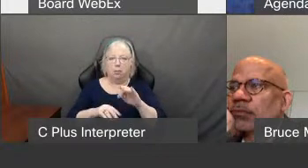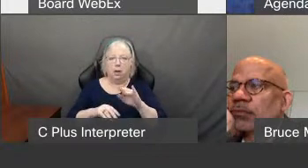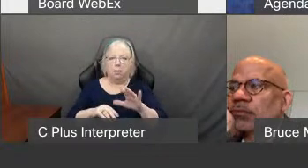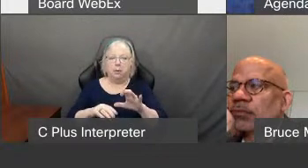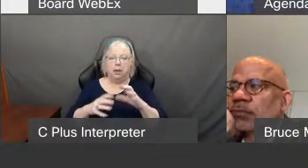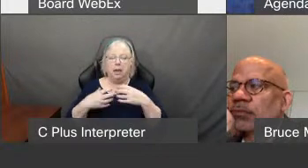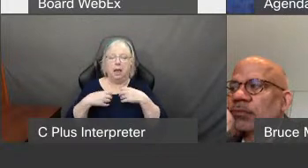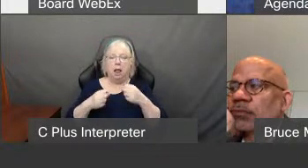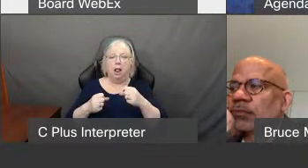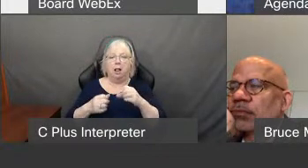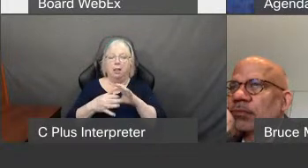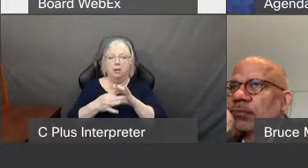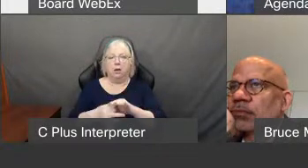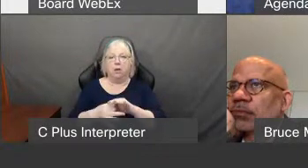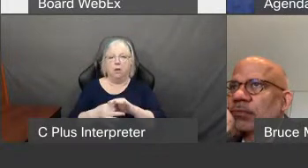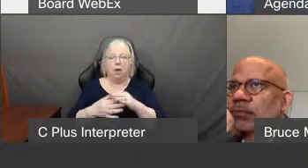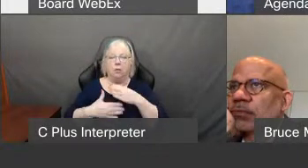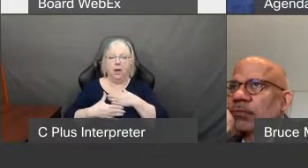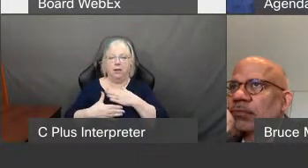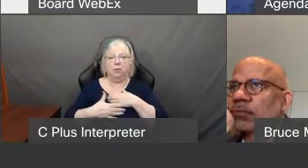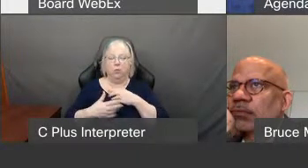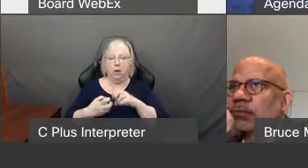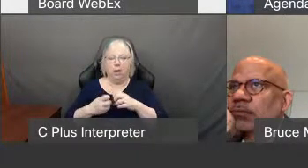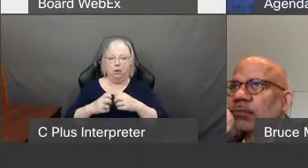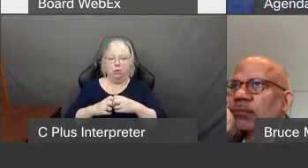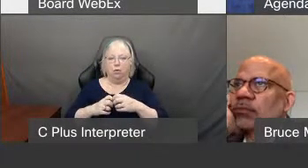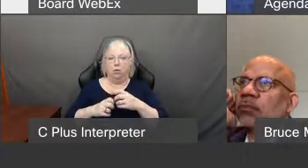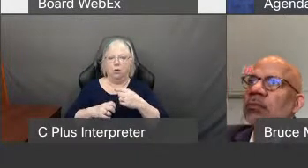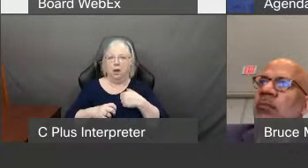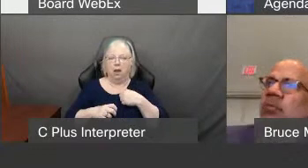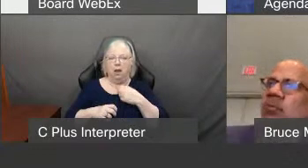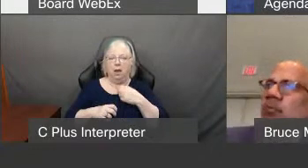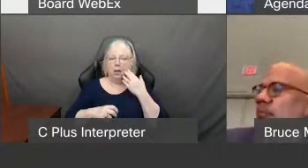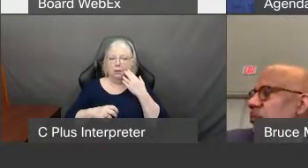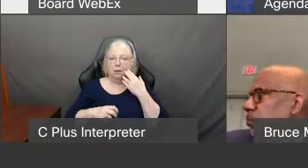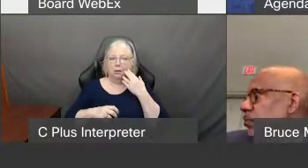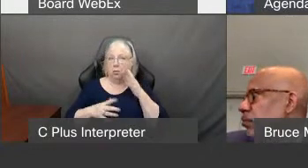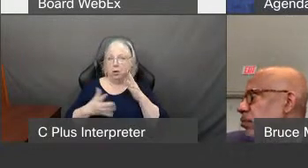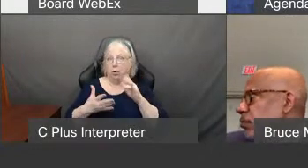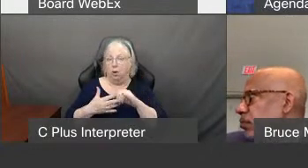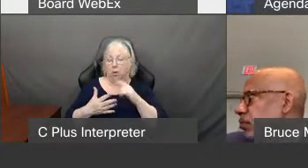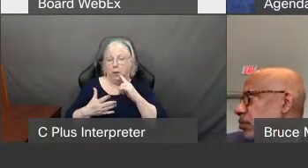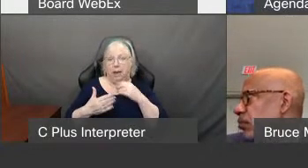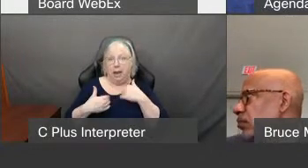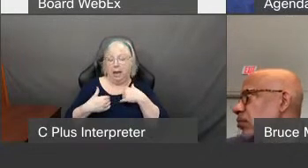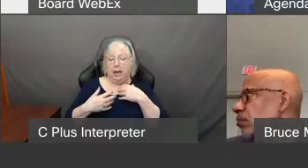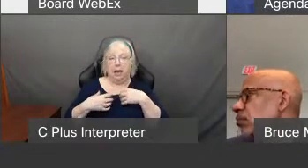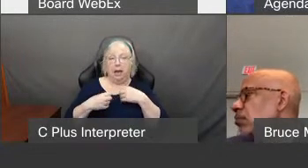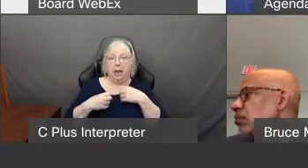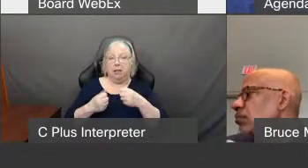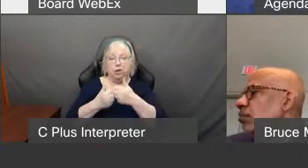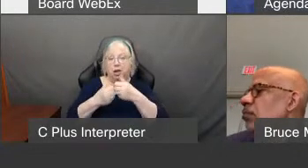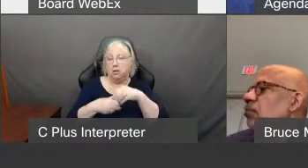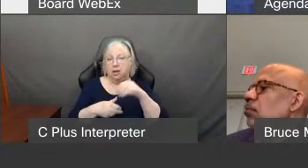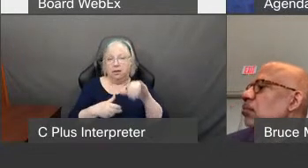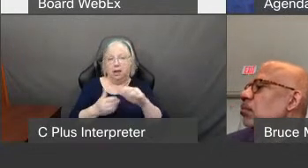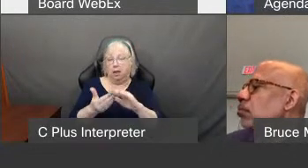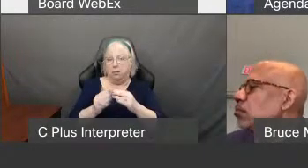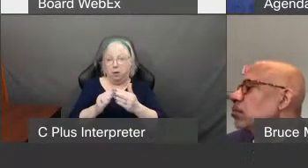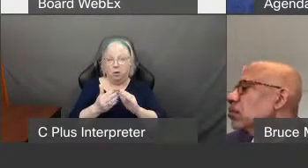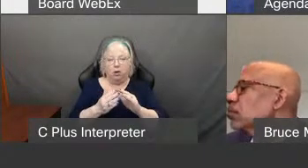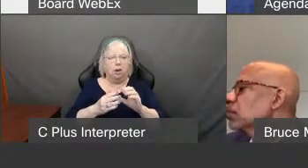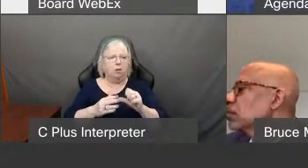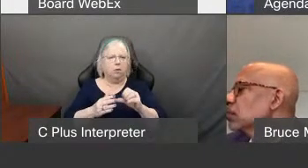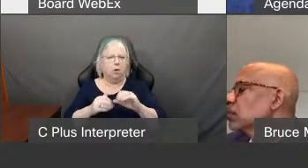respiratory issues, I would know that there was a health challenge in that community. So how are we as